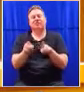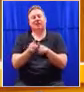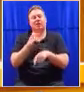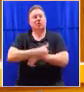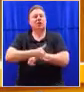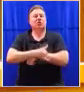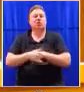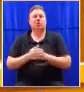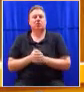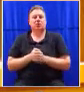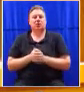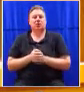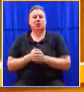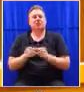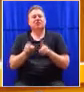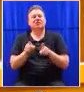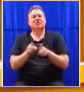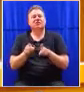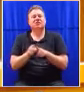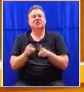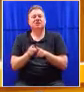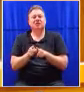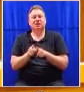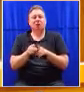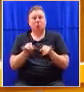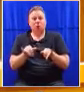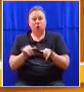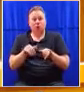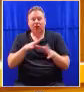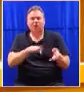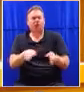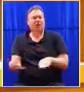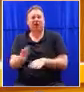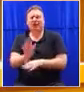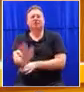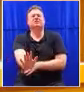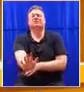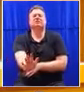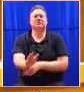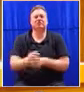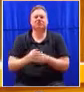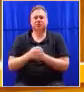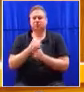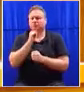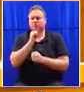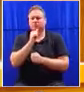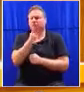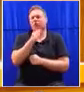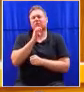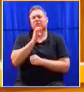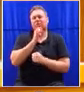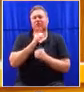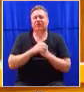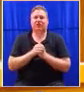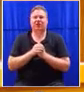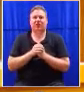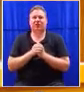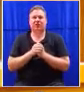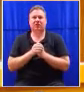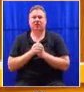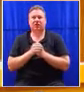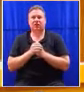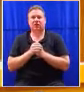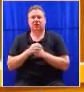are lambs to the slaughter. That is simply not good enough. If we have a fighting chance to save lives, then